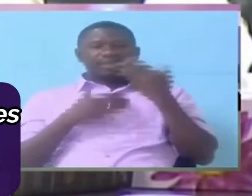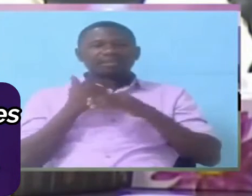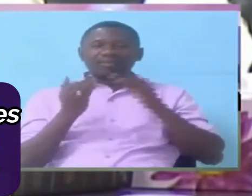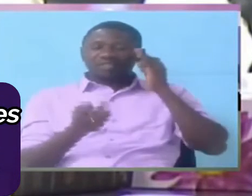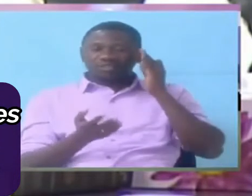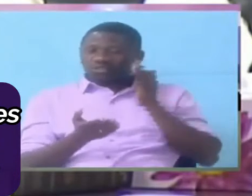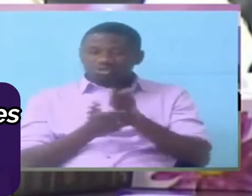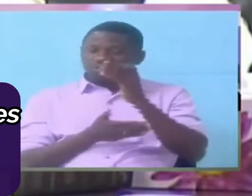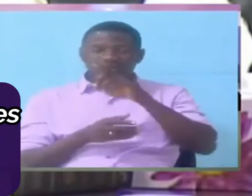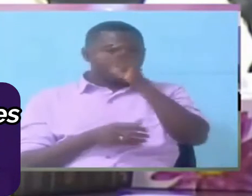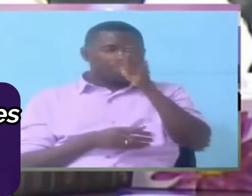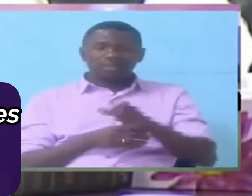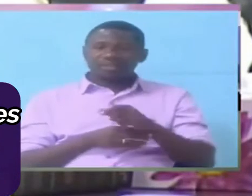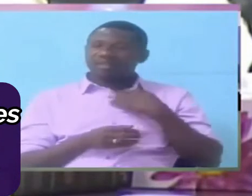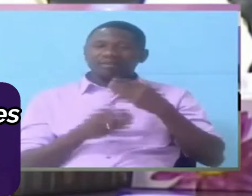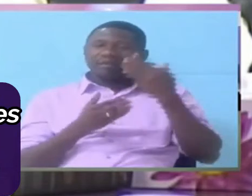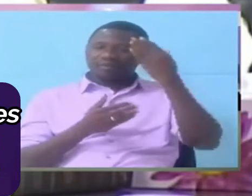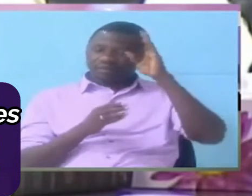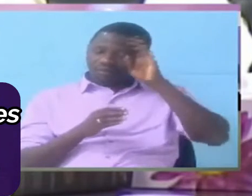And he will not forgive anybody.